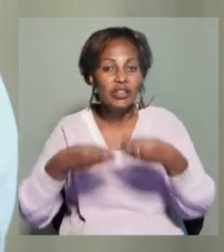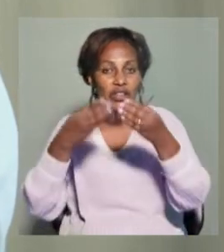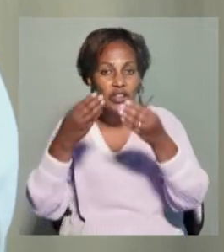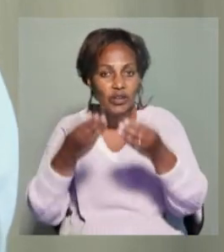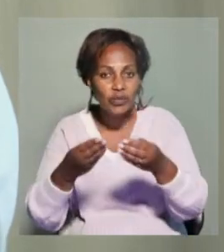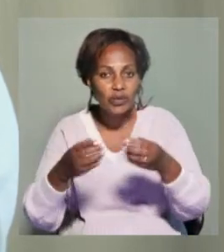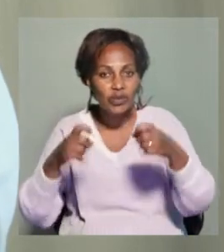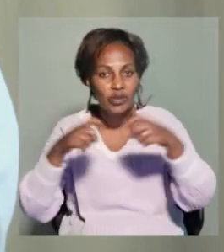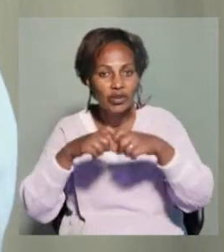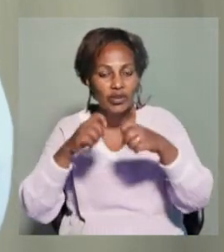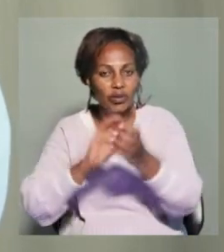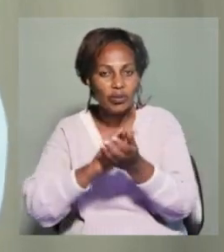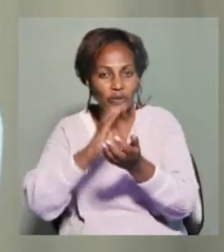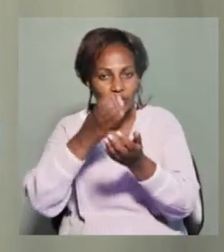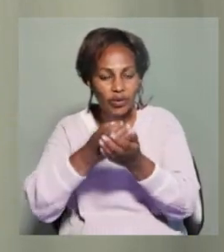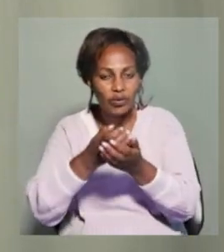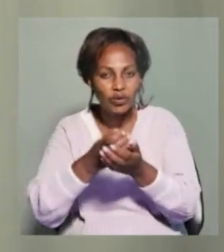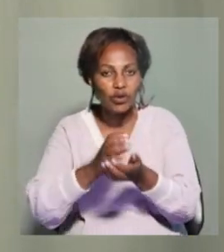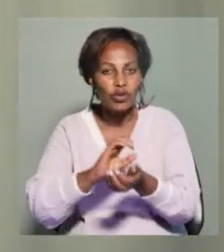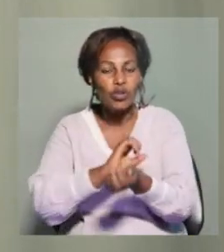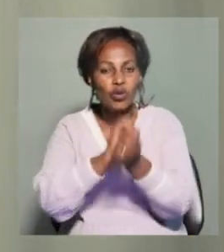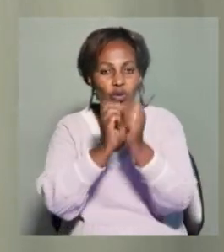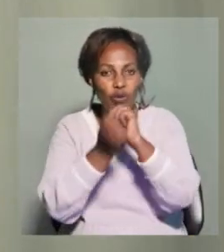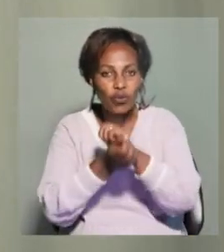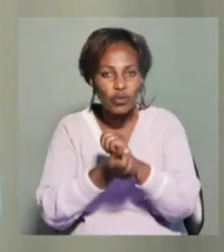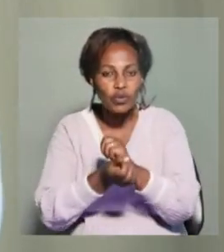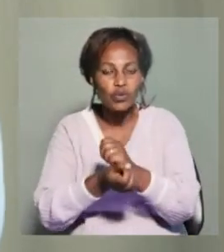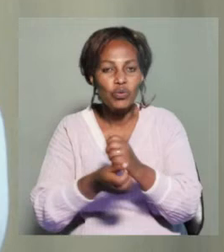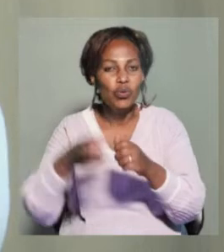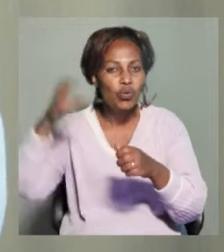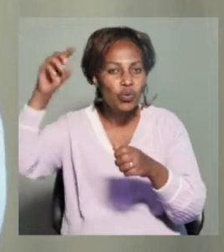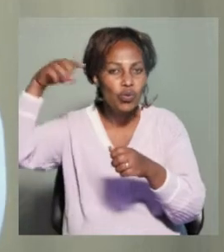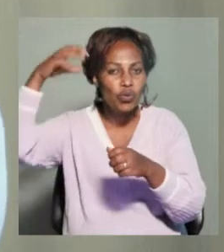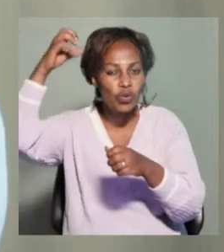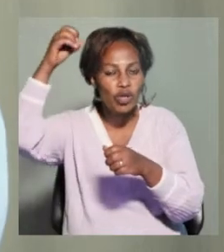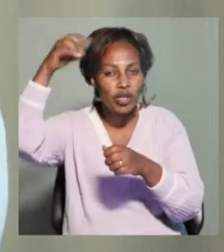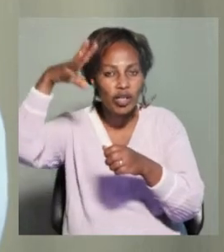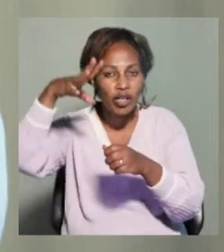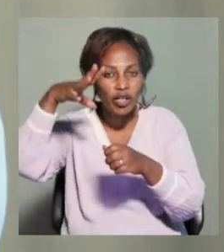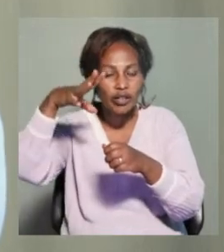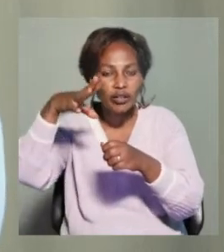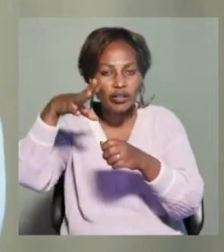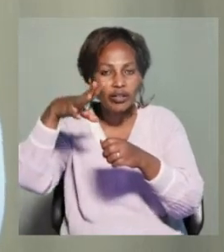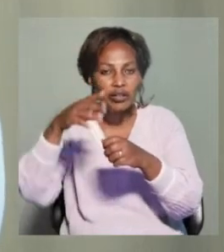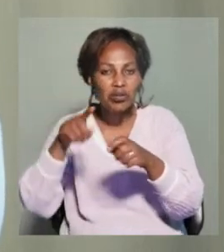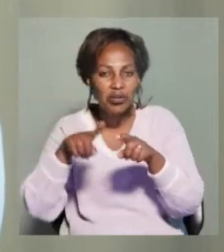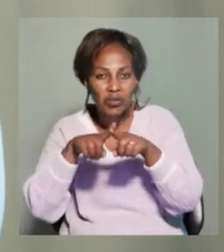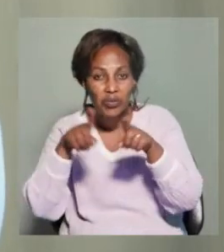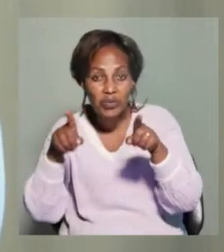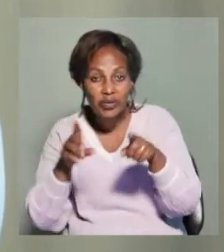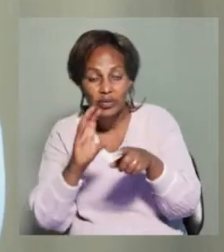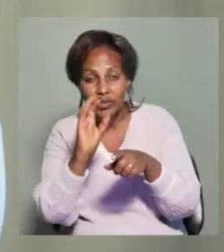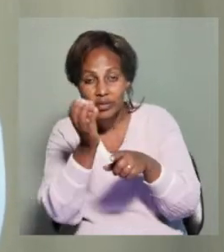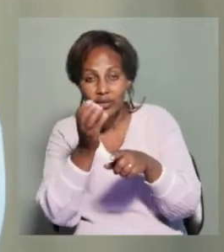electrical energy converted to light energy is different for different